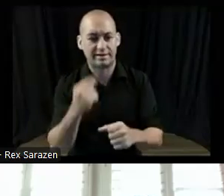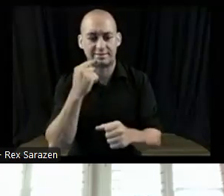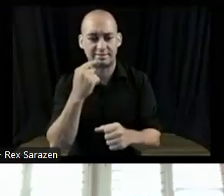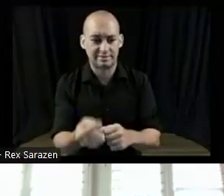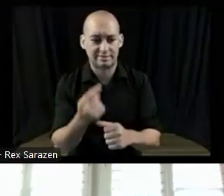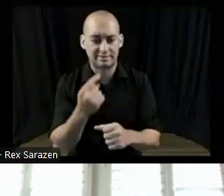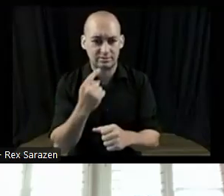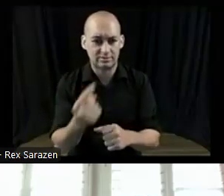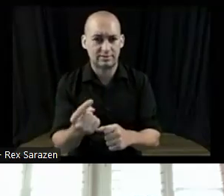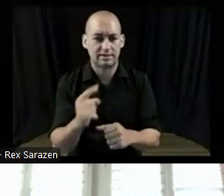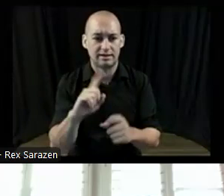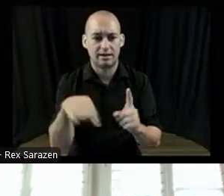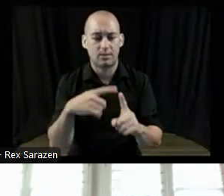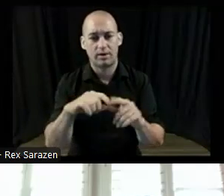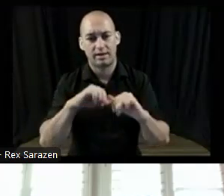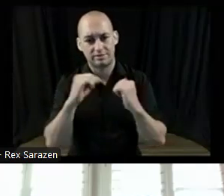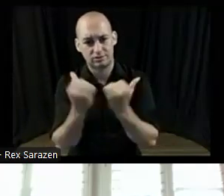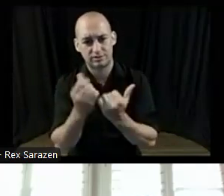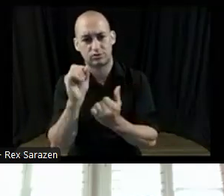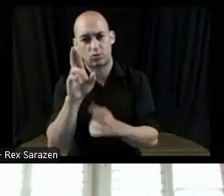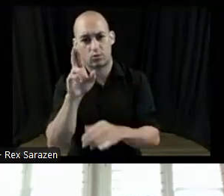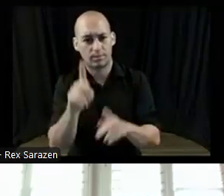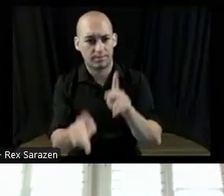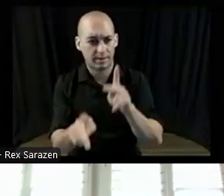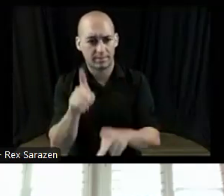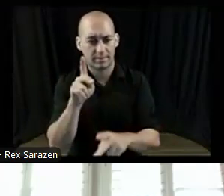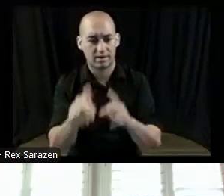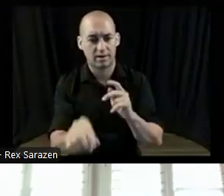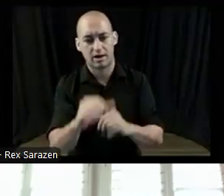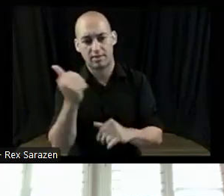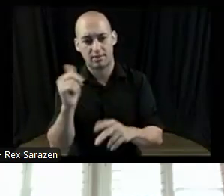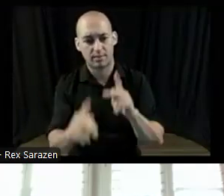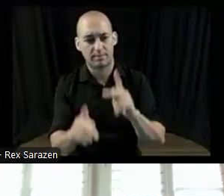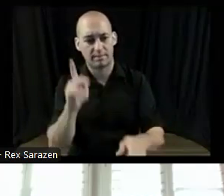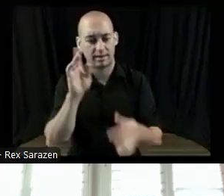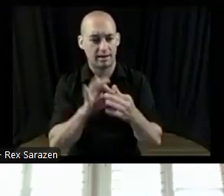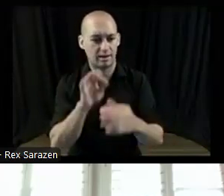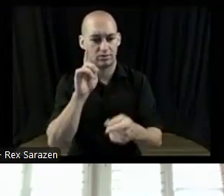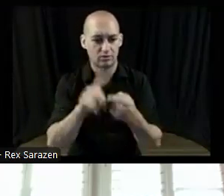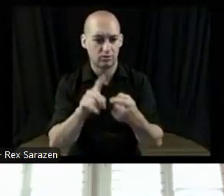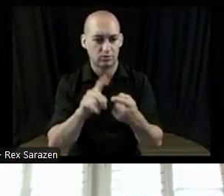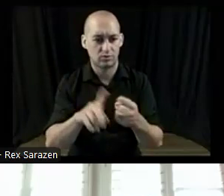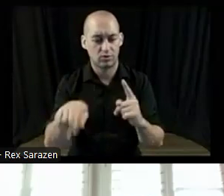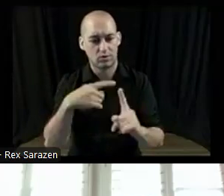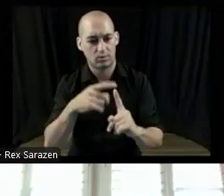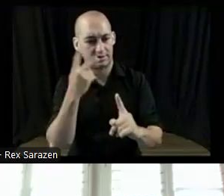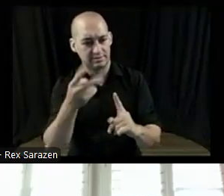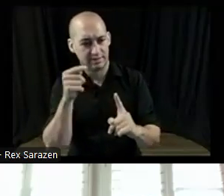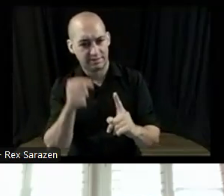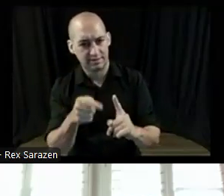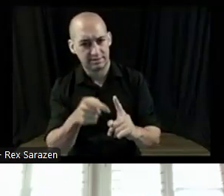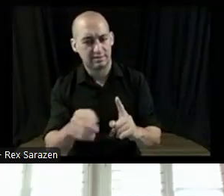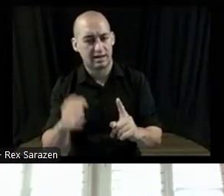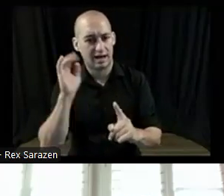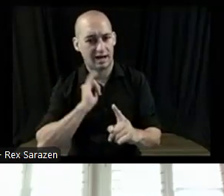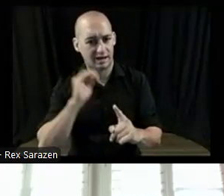the agencies or the people that other people connect to. So when I see this, I know that regional centers